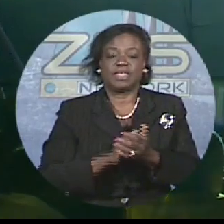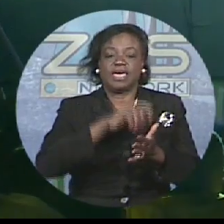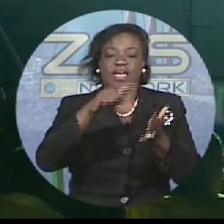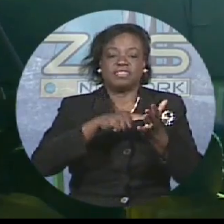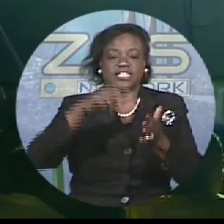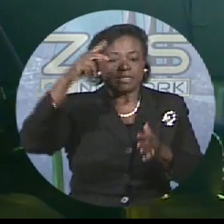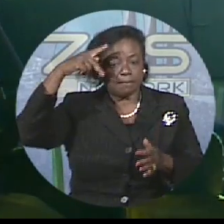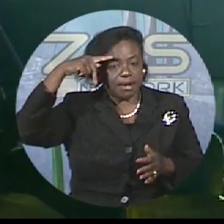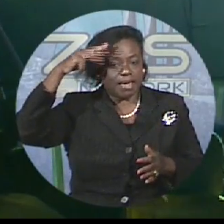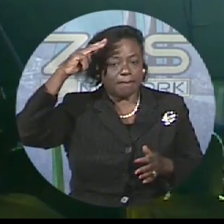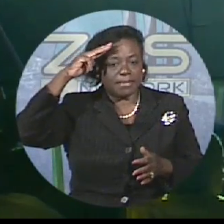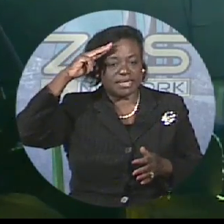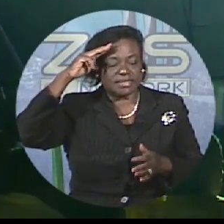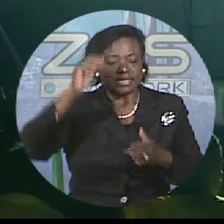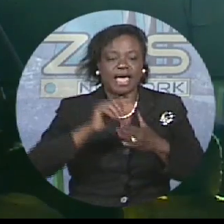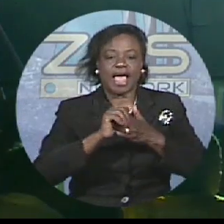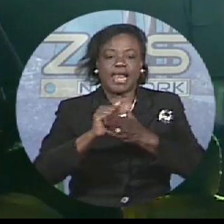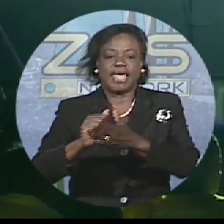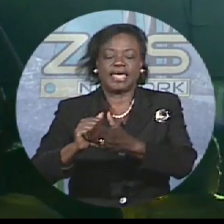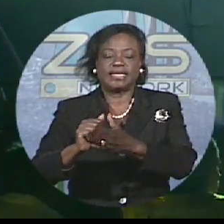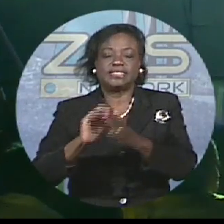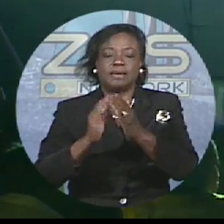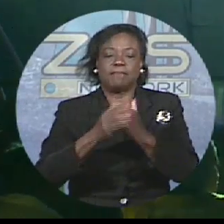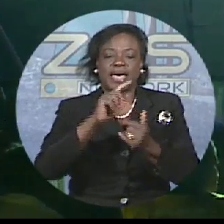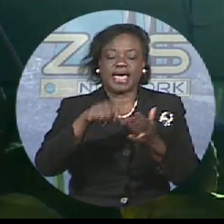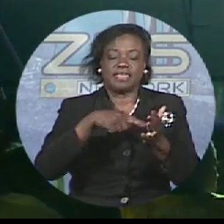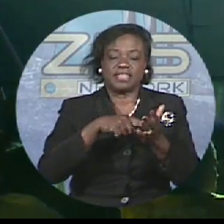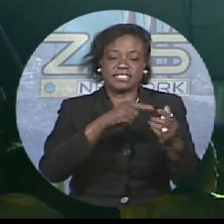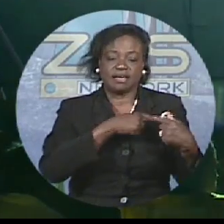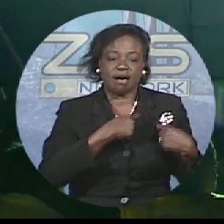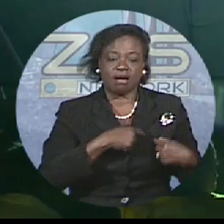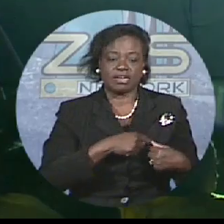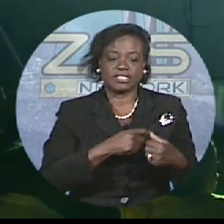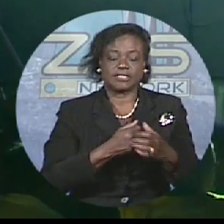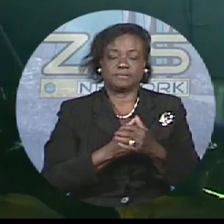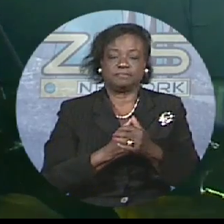Prime Minister, led by this heart,